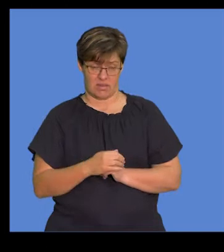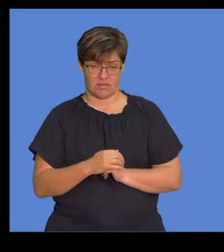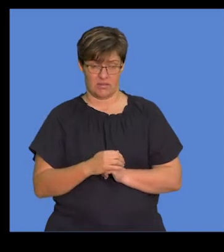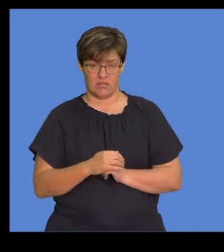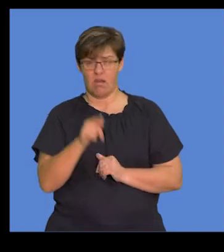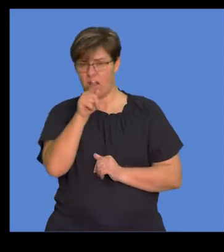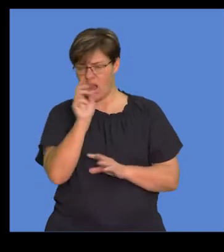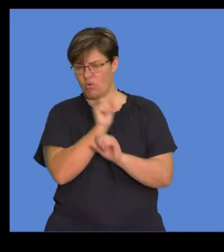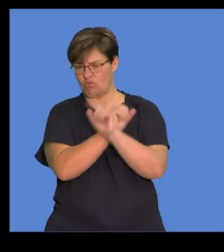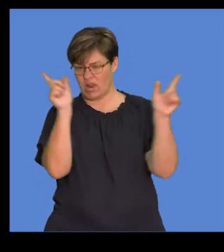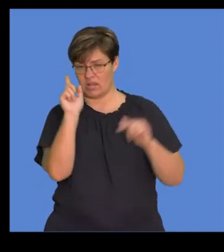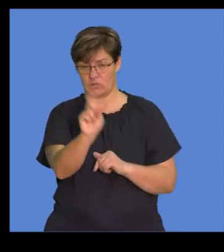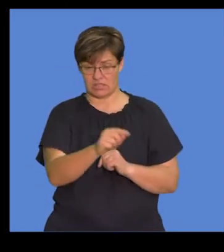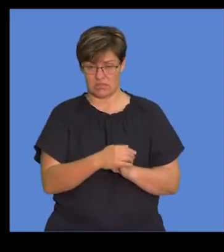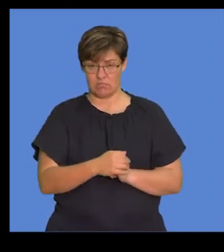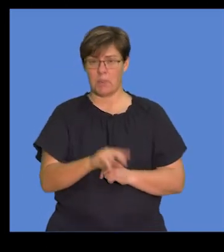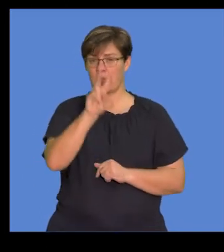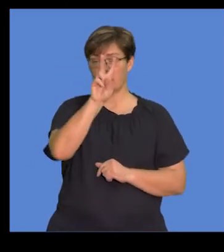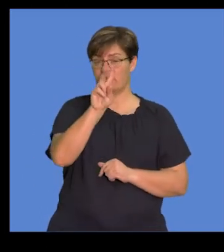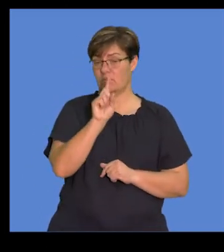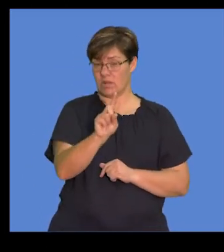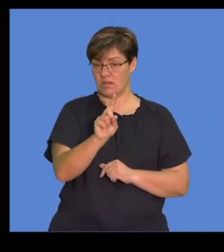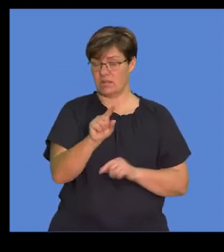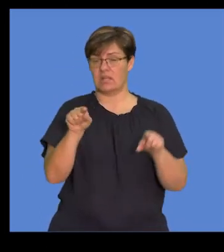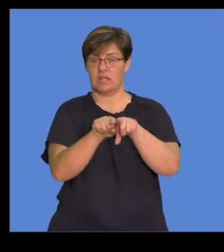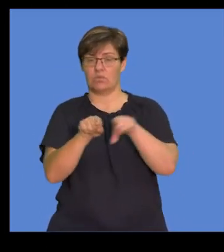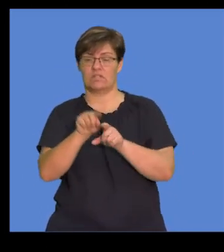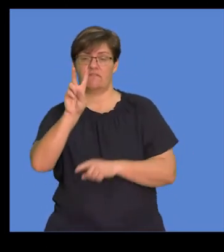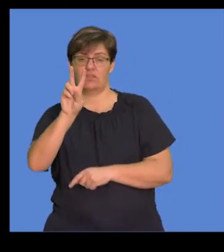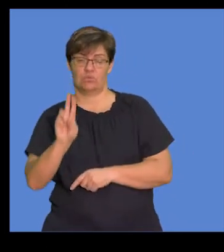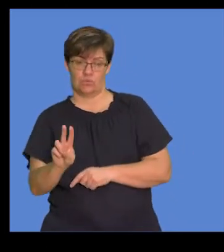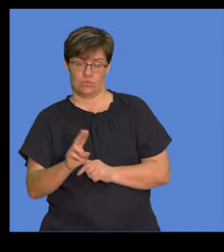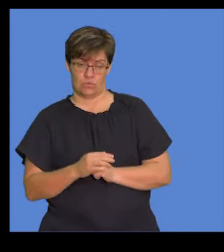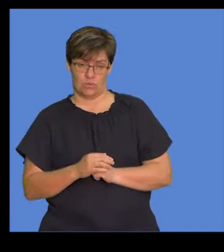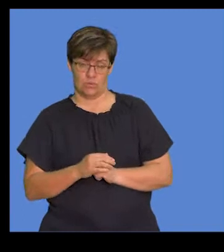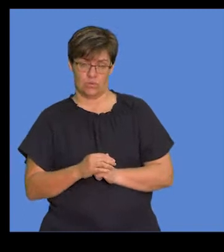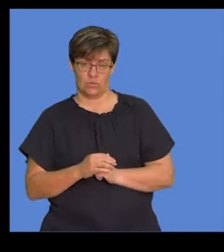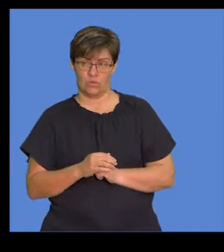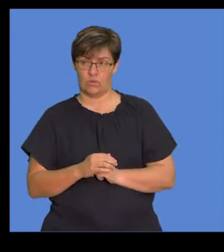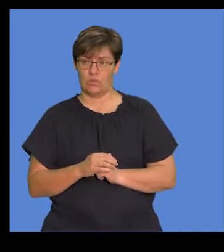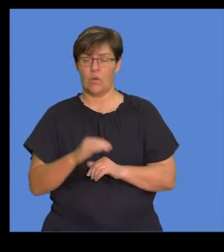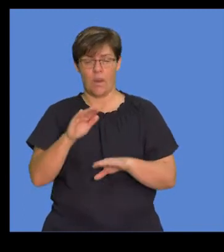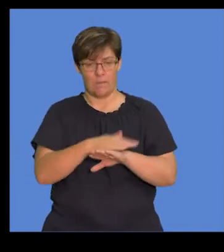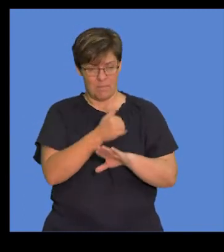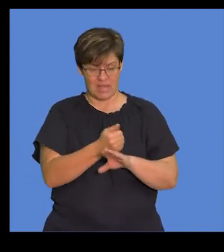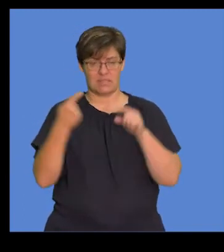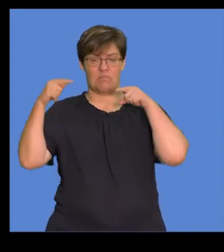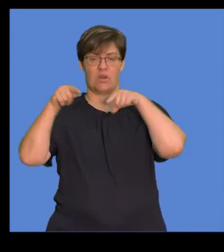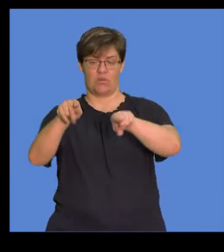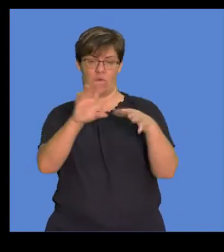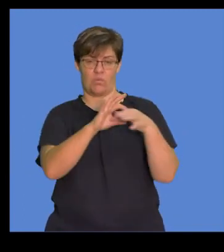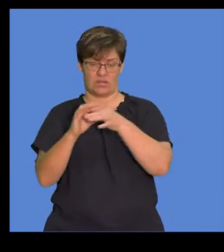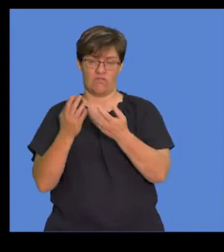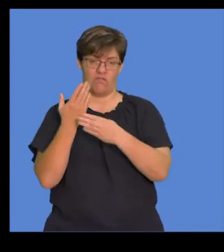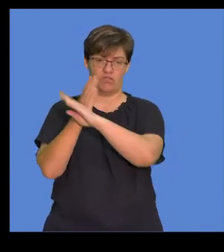over R, okay? Now you'd realize that the V1 is equals to V2, okay? Based